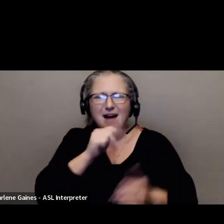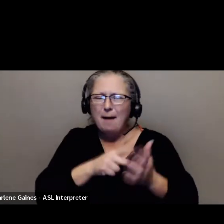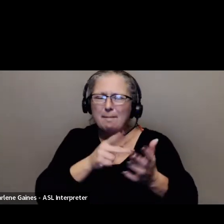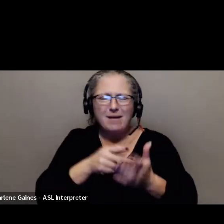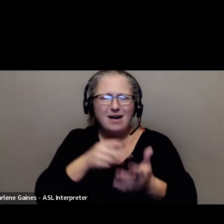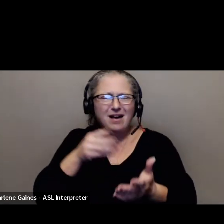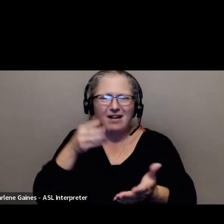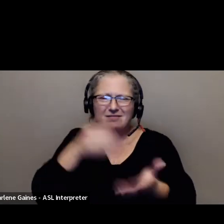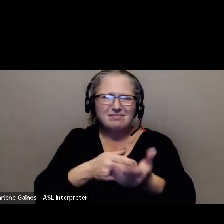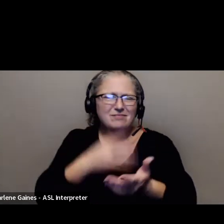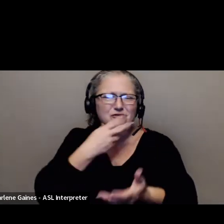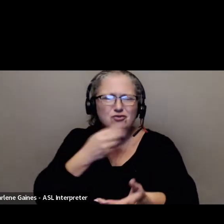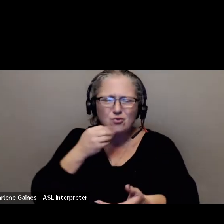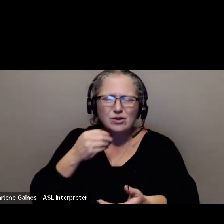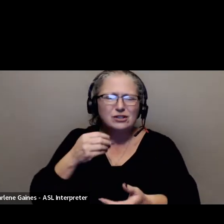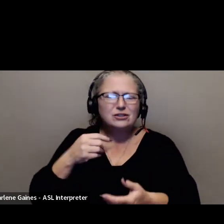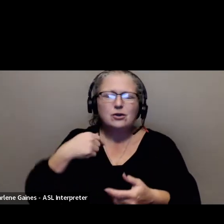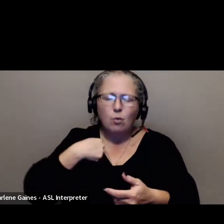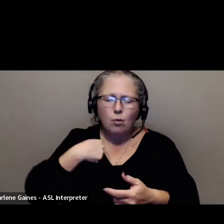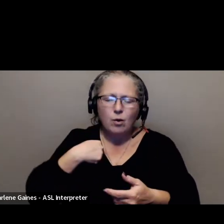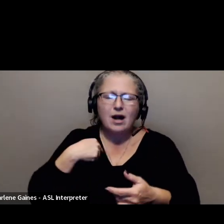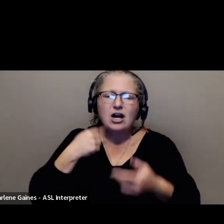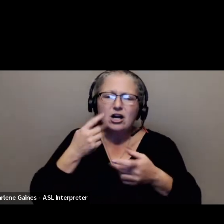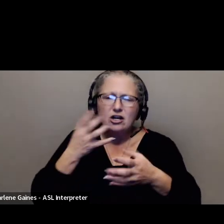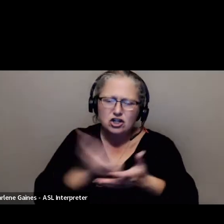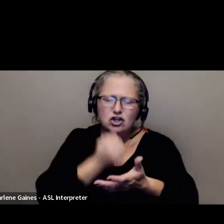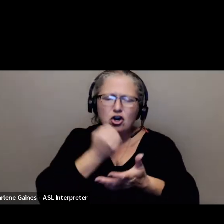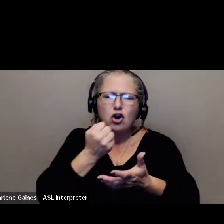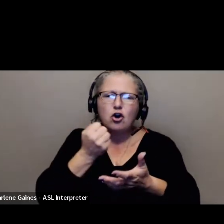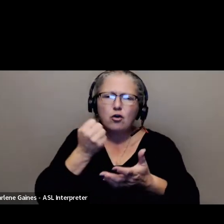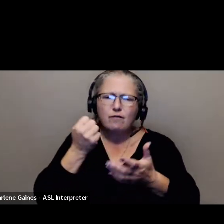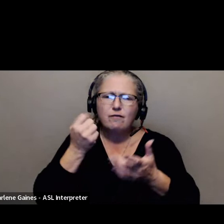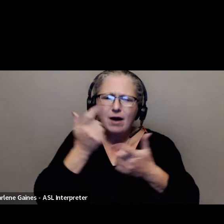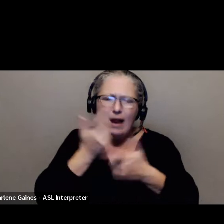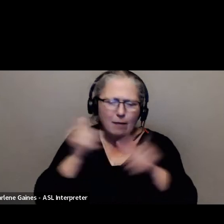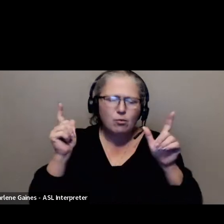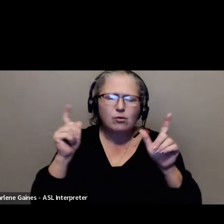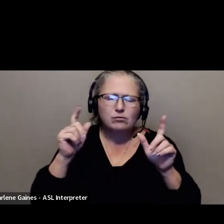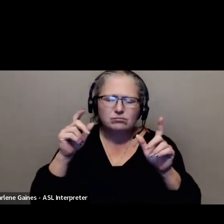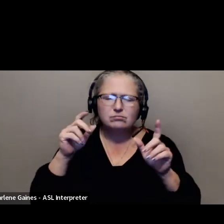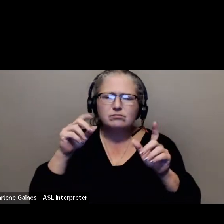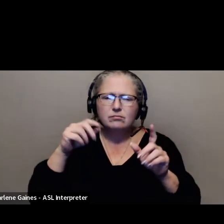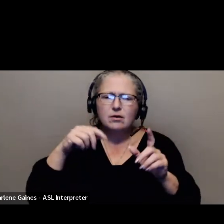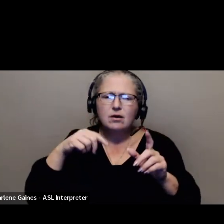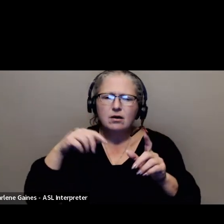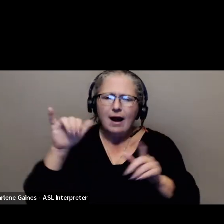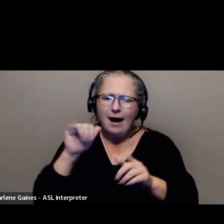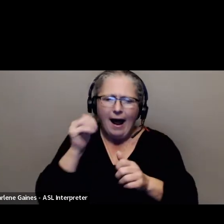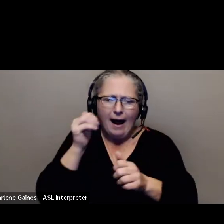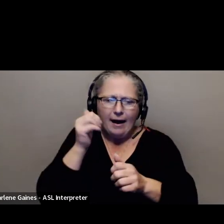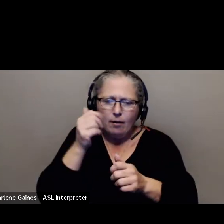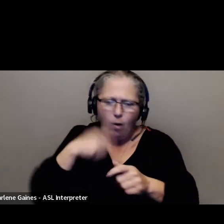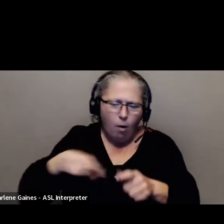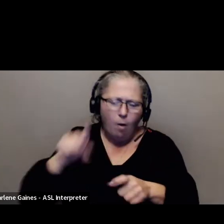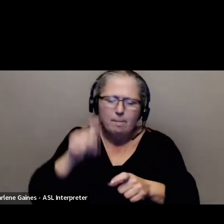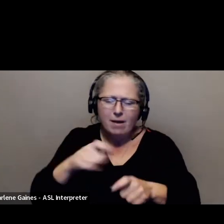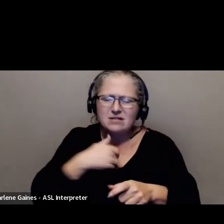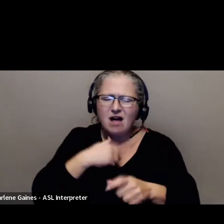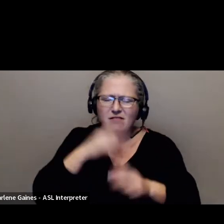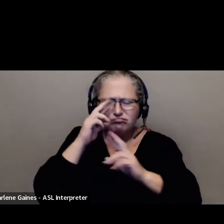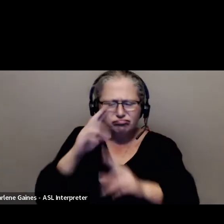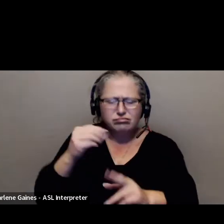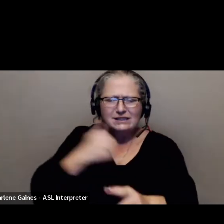deserve liberation just like every other people. We deserve to be have our dignity and have